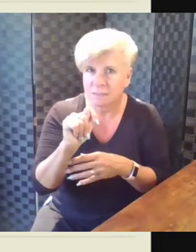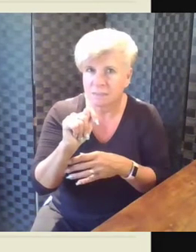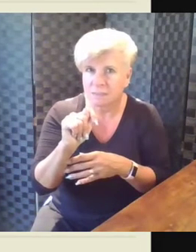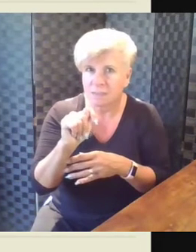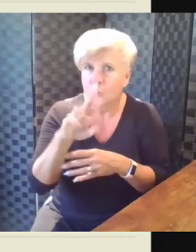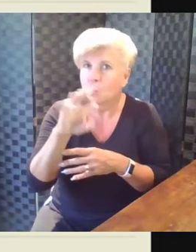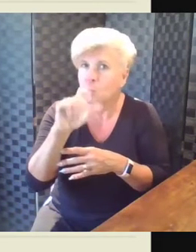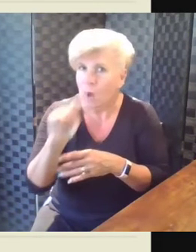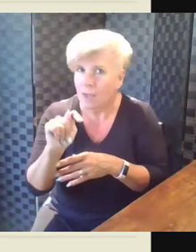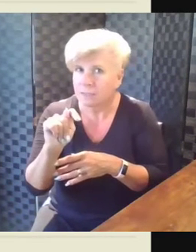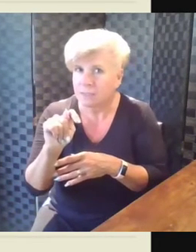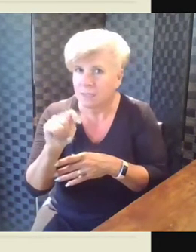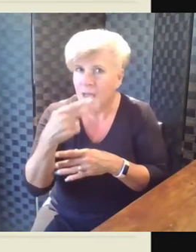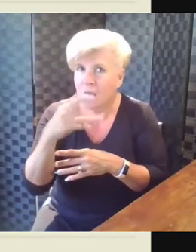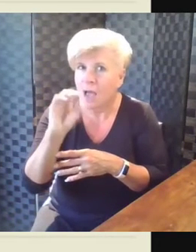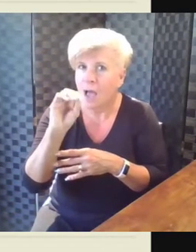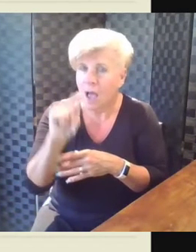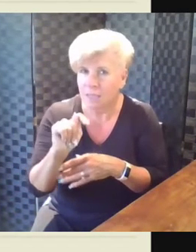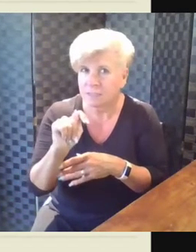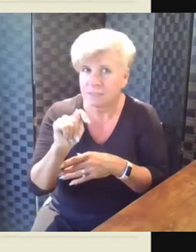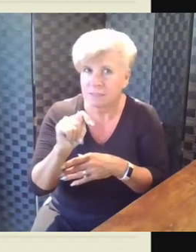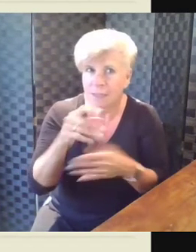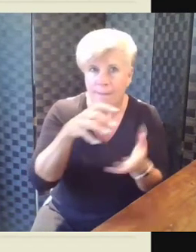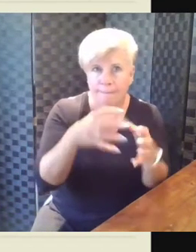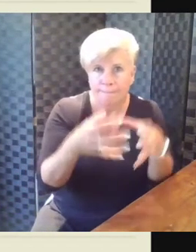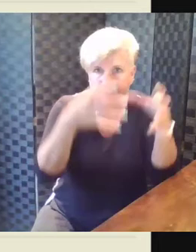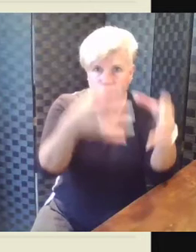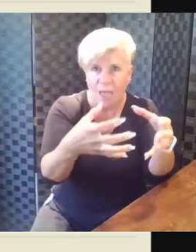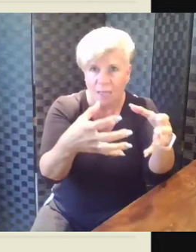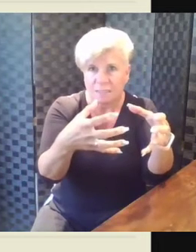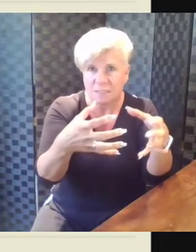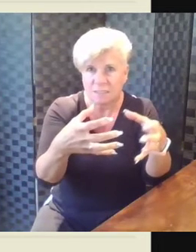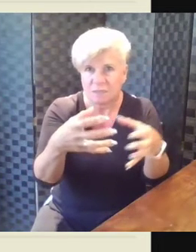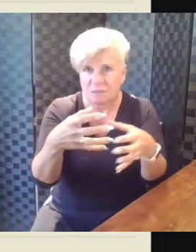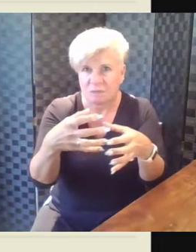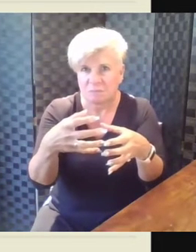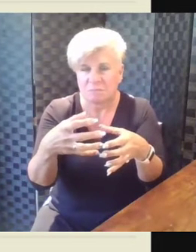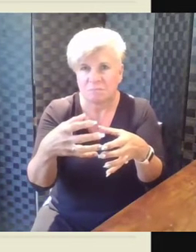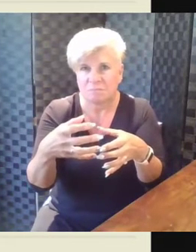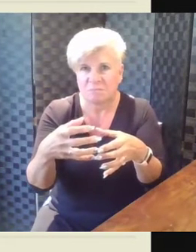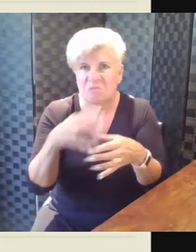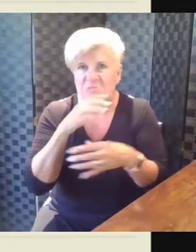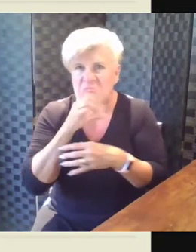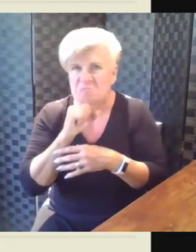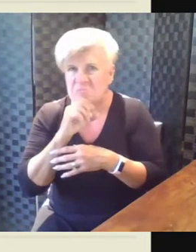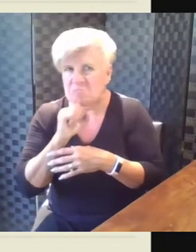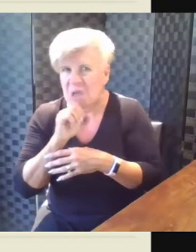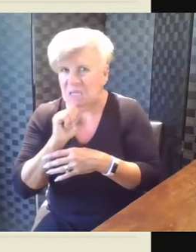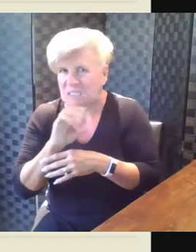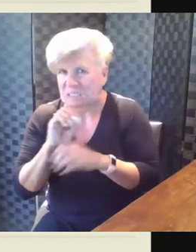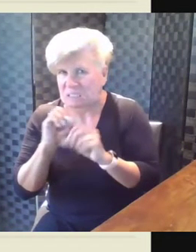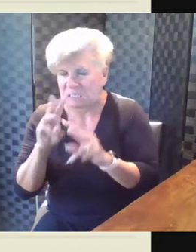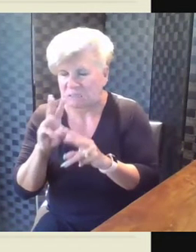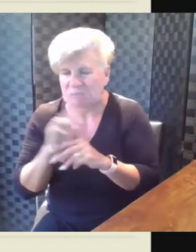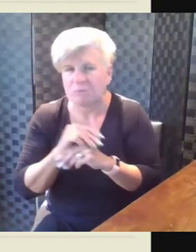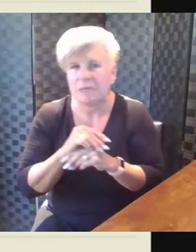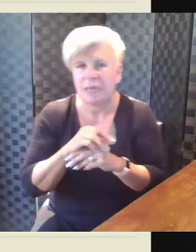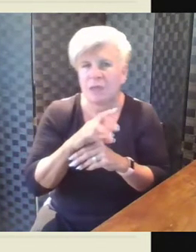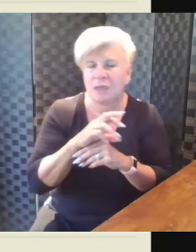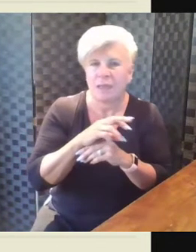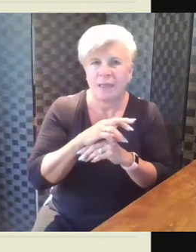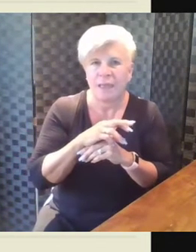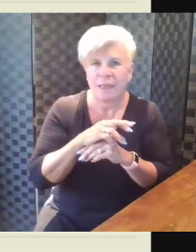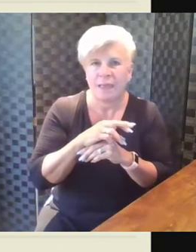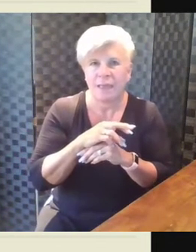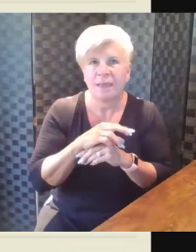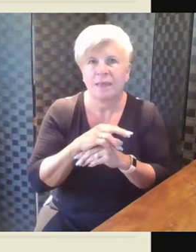rot, and hot all share the same chunk O-T. You can use